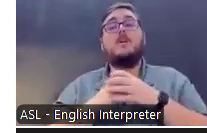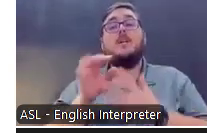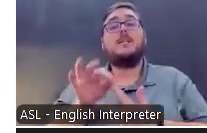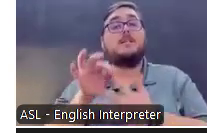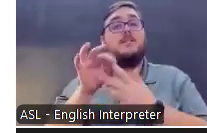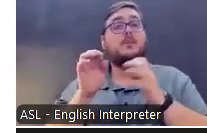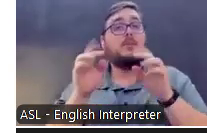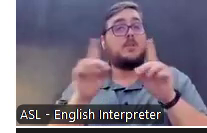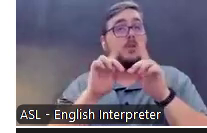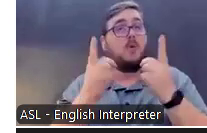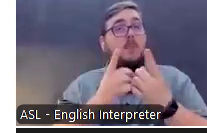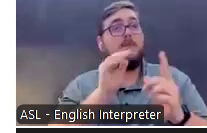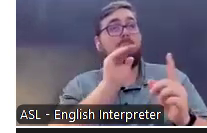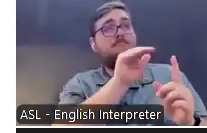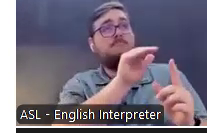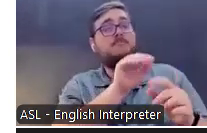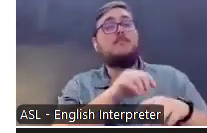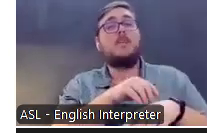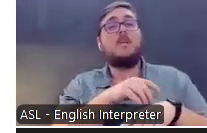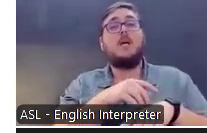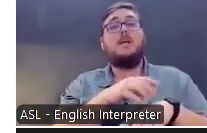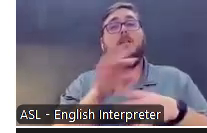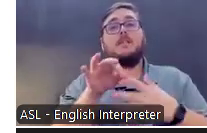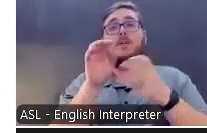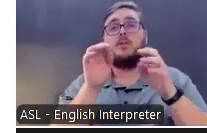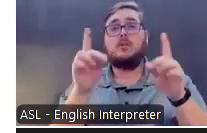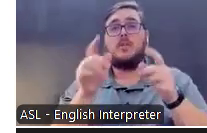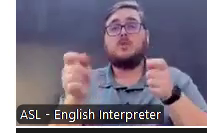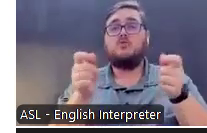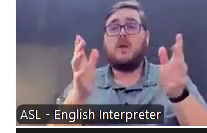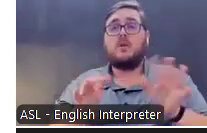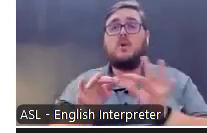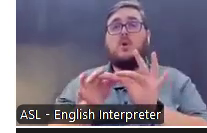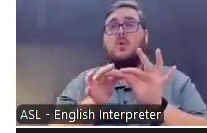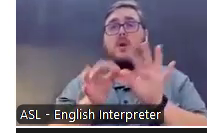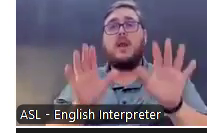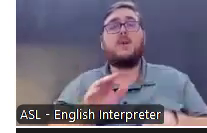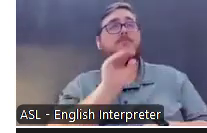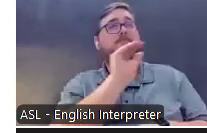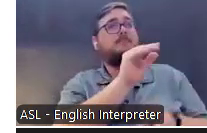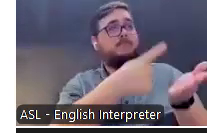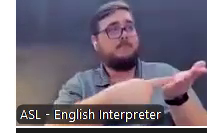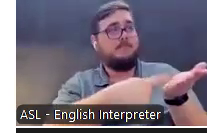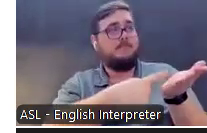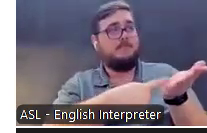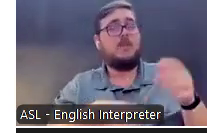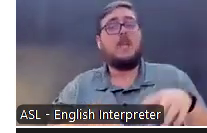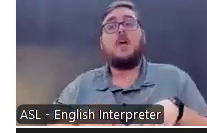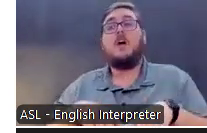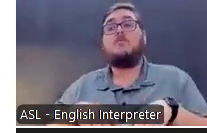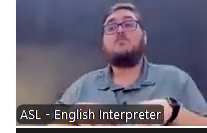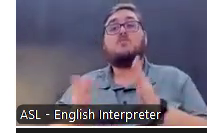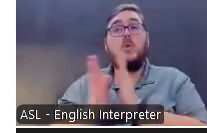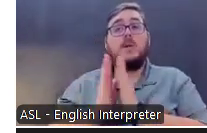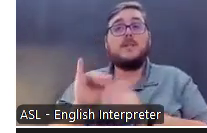for instance, talking to the special education director or coordinator. Requesting an IEP meeting to discuss the concerns. You